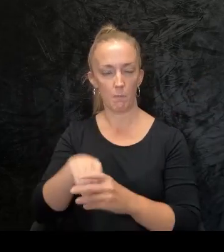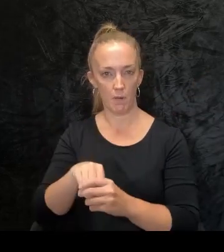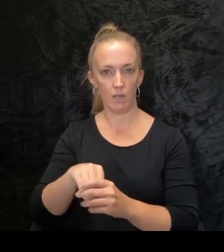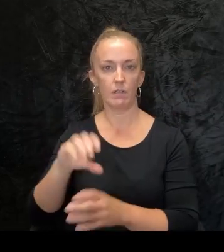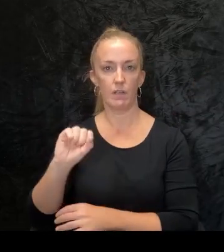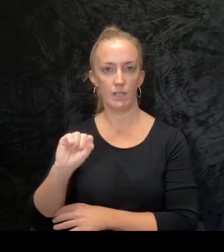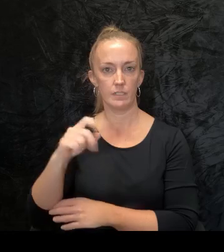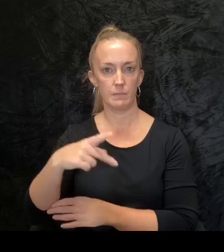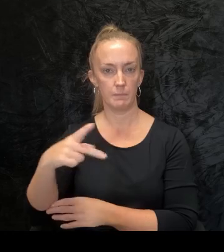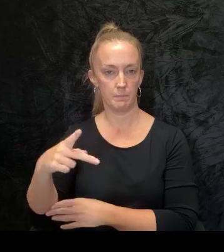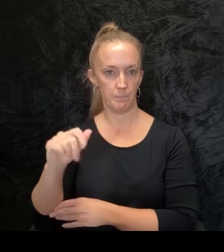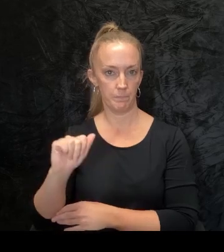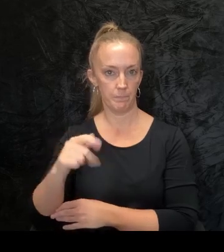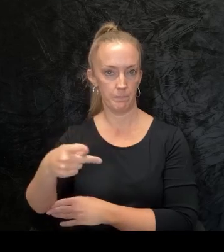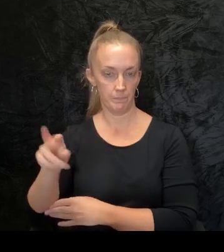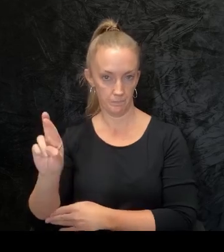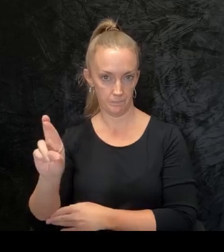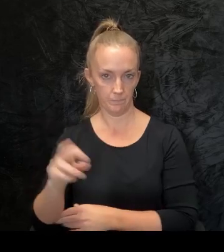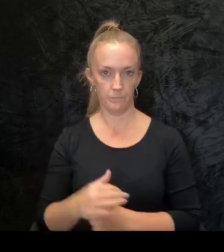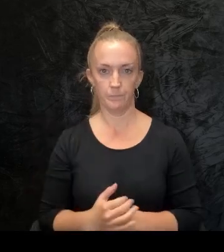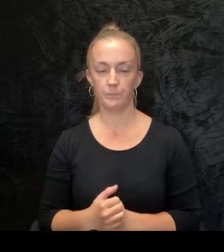APR.